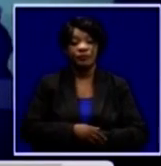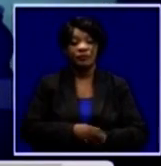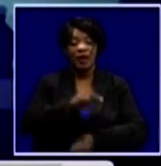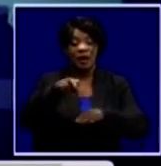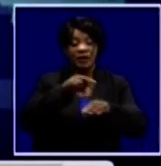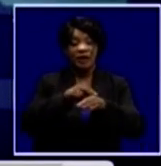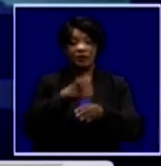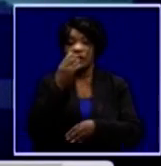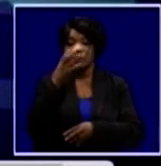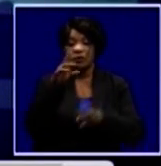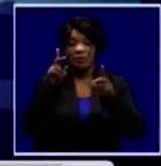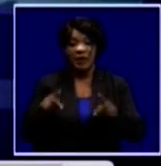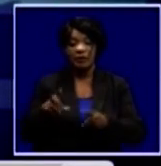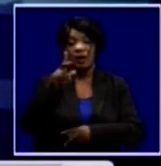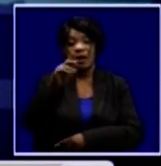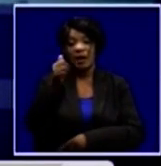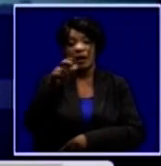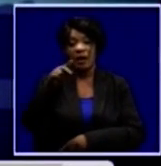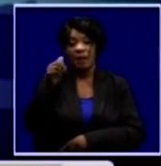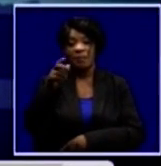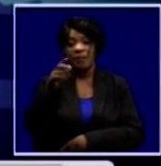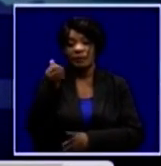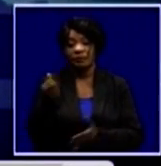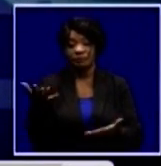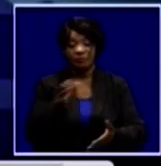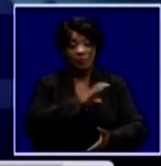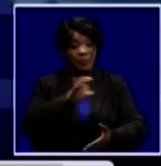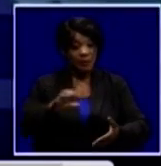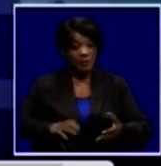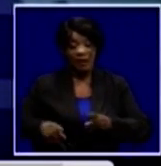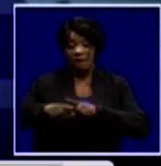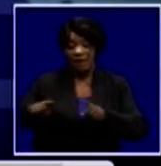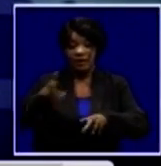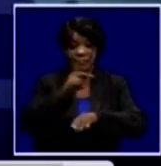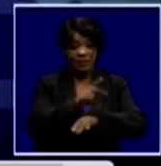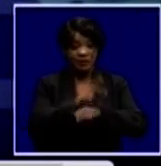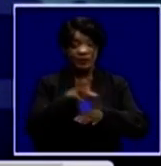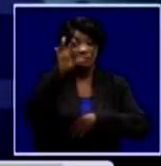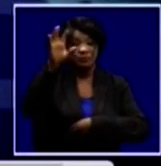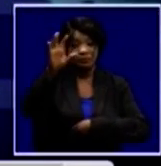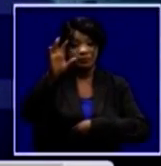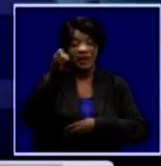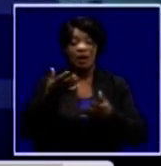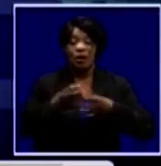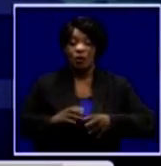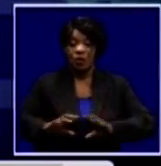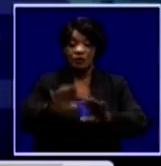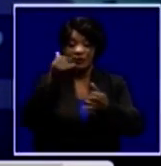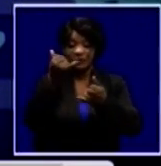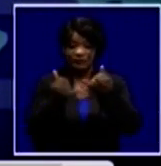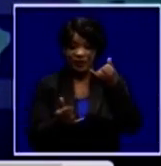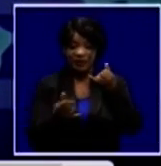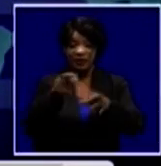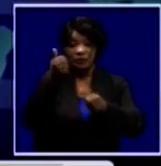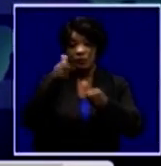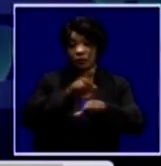National Spokesperson Henry Kapata says the company is currently working on various projects in the province and will complete them on